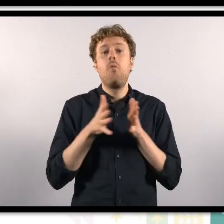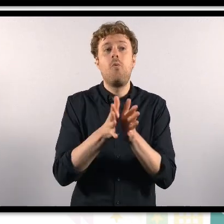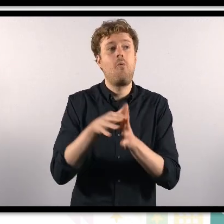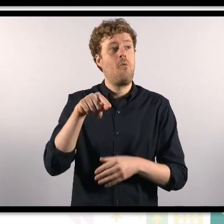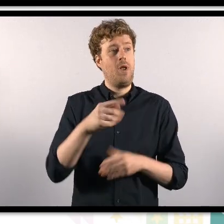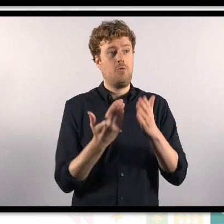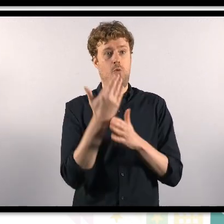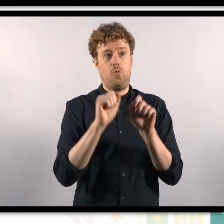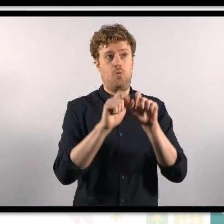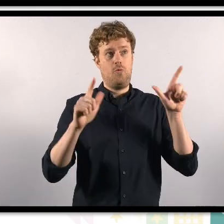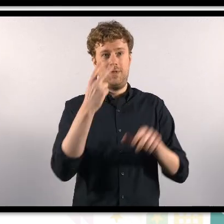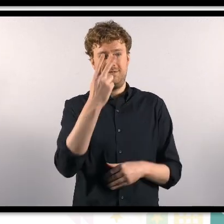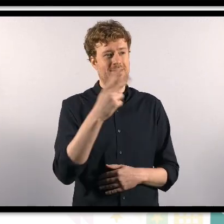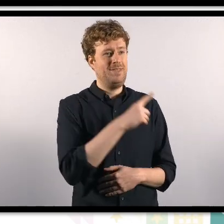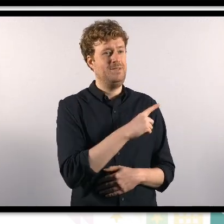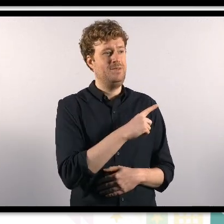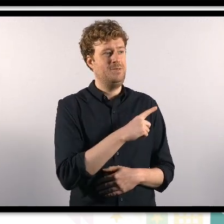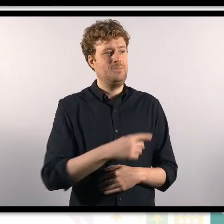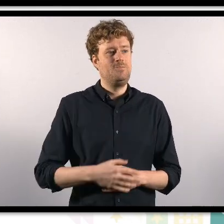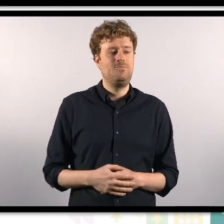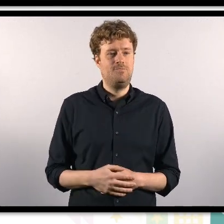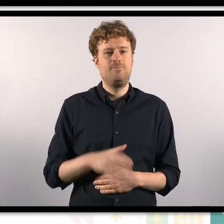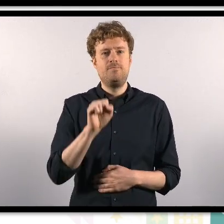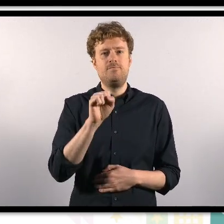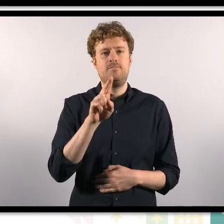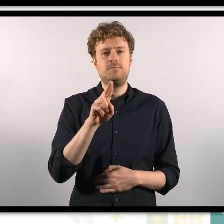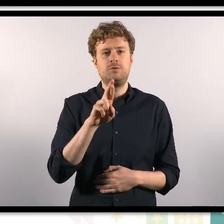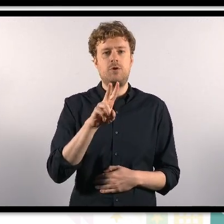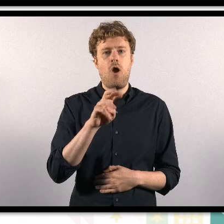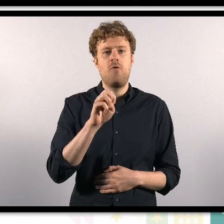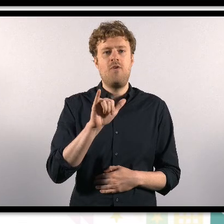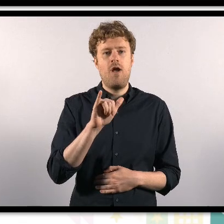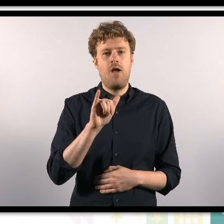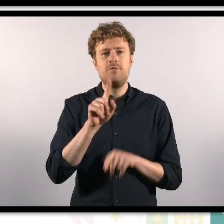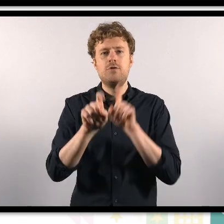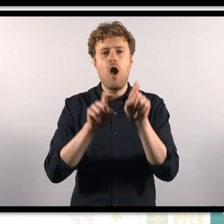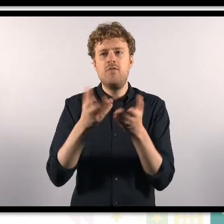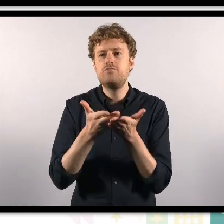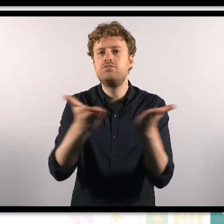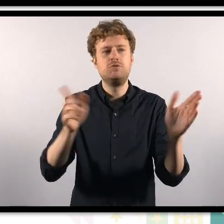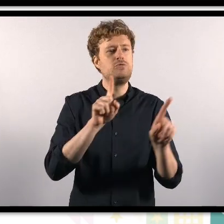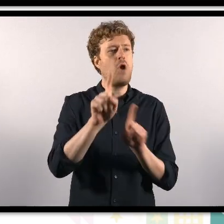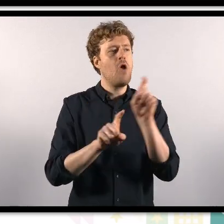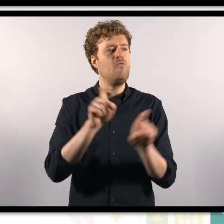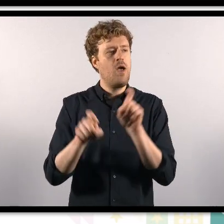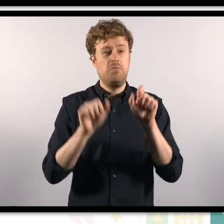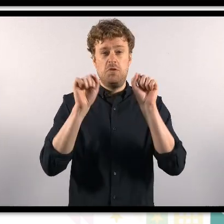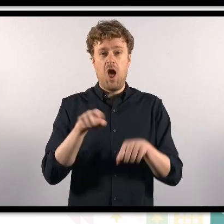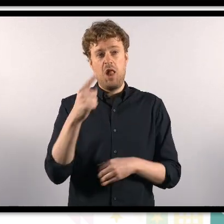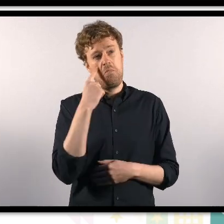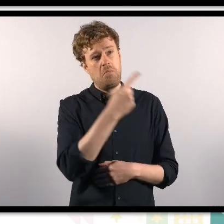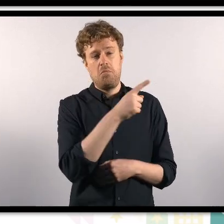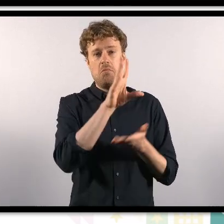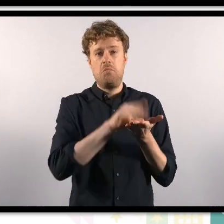information on project usage, number of Cloud Native developers out there, and so on. So please check out the latest